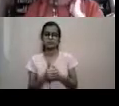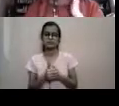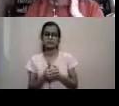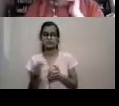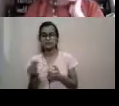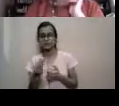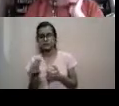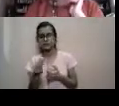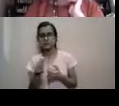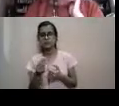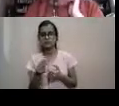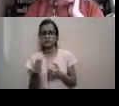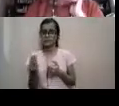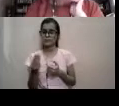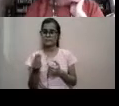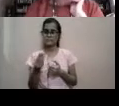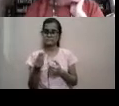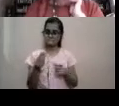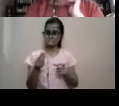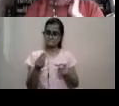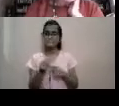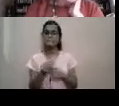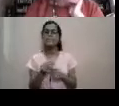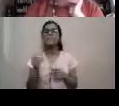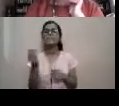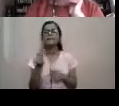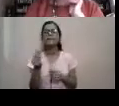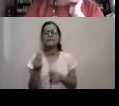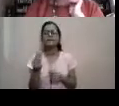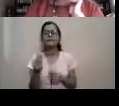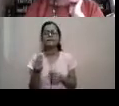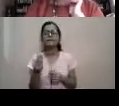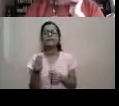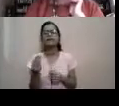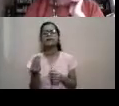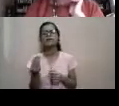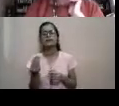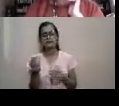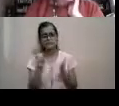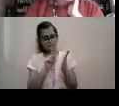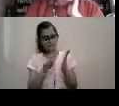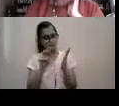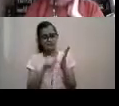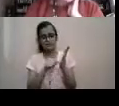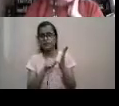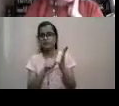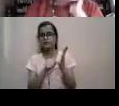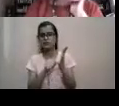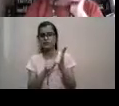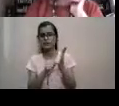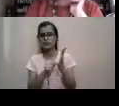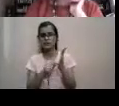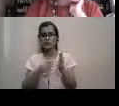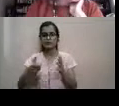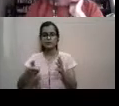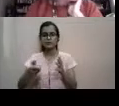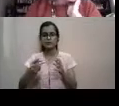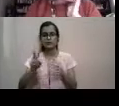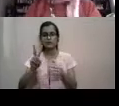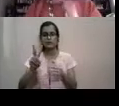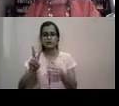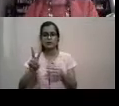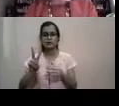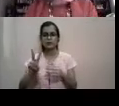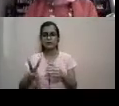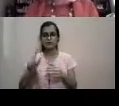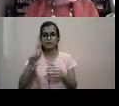to water the plant. Now, unbeknownst to me, the pitcher is filled with vinegar.